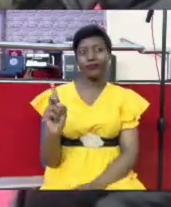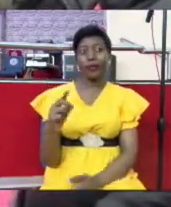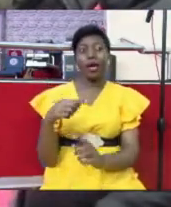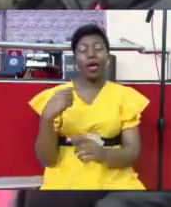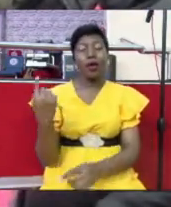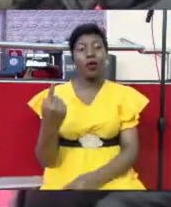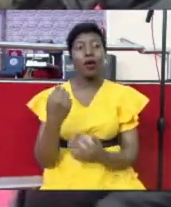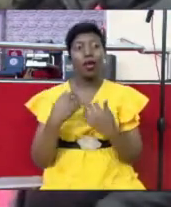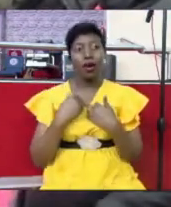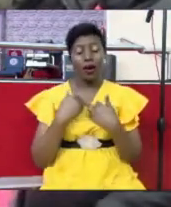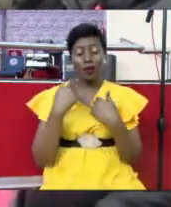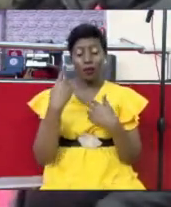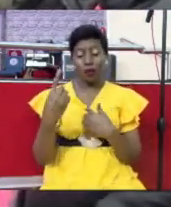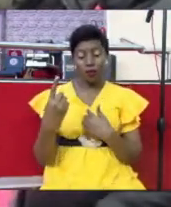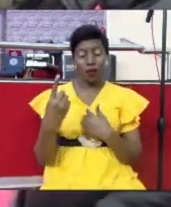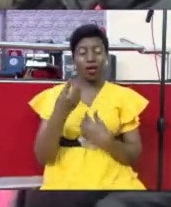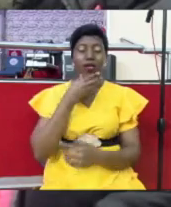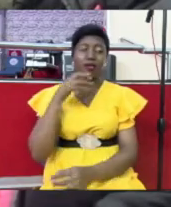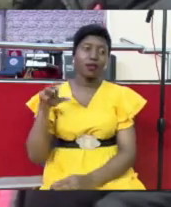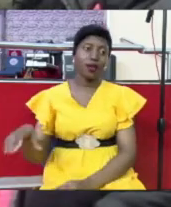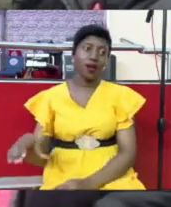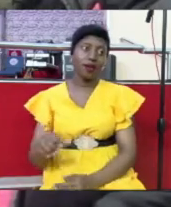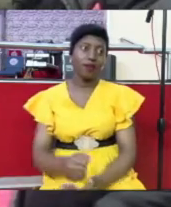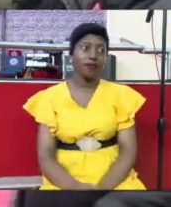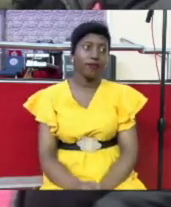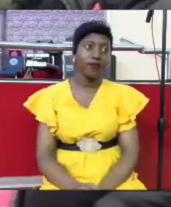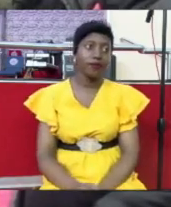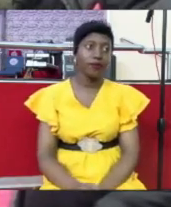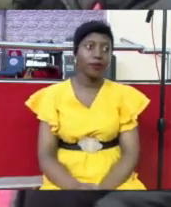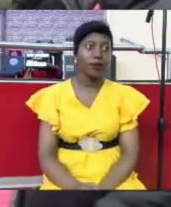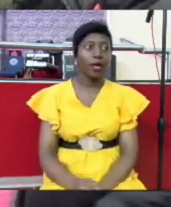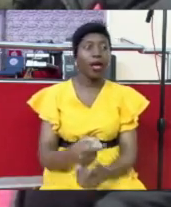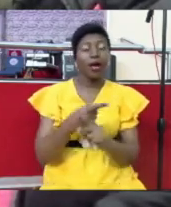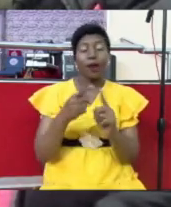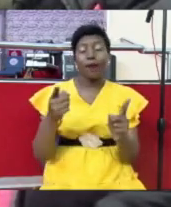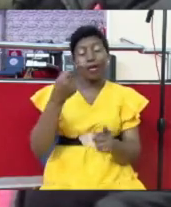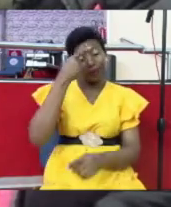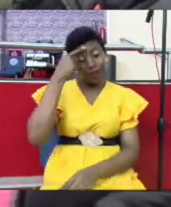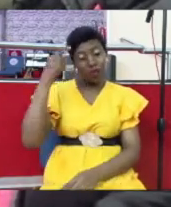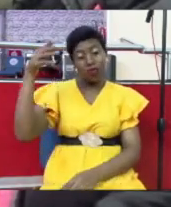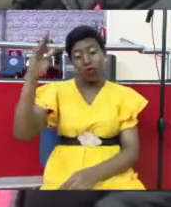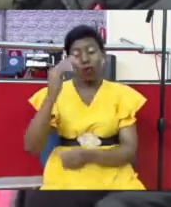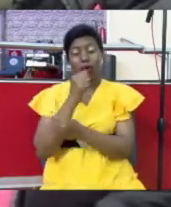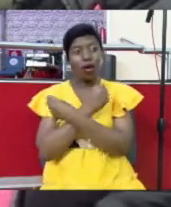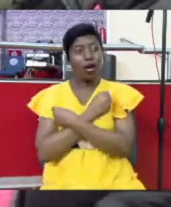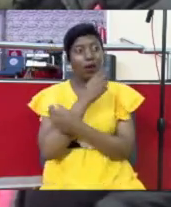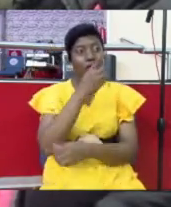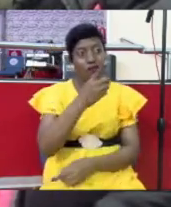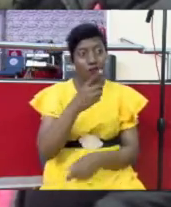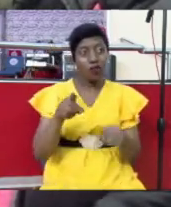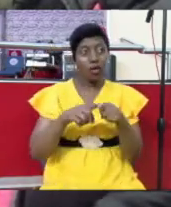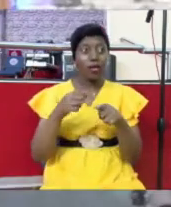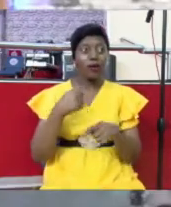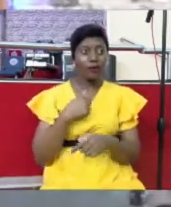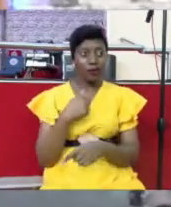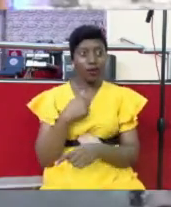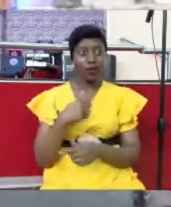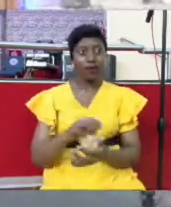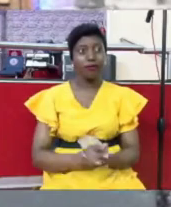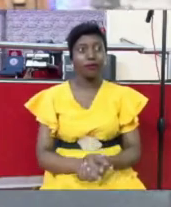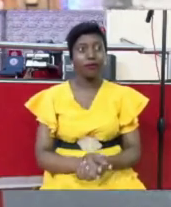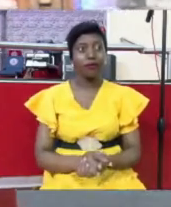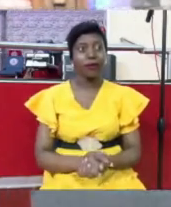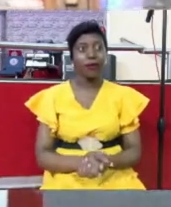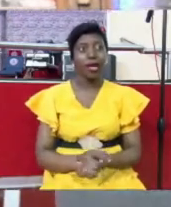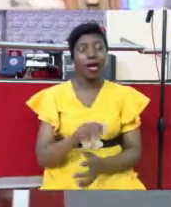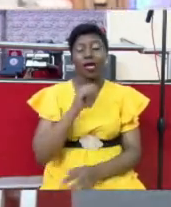begotten son. Lakini akawa na mmoja aliyempenda sana. But because he loved you and he loved me, lakini kwa sababu alikupenda wewe na akanipenda mimi, and he did